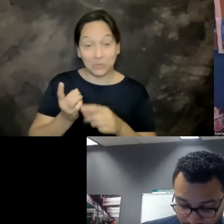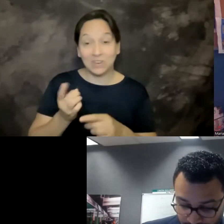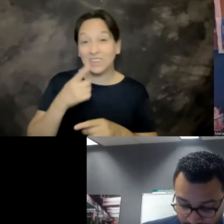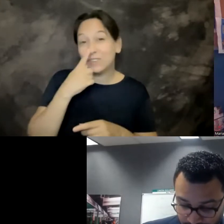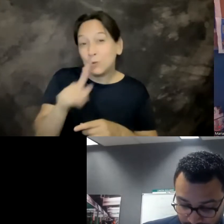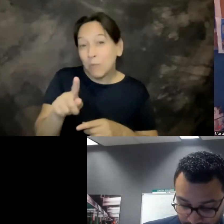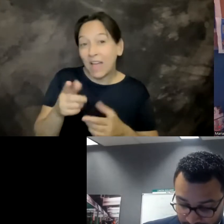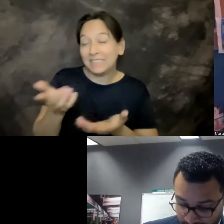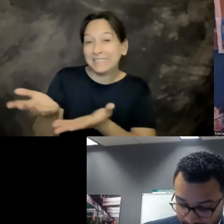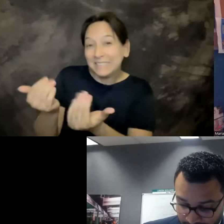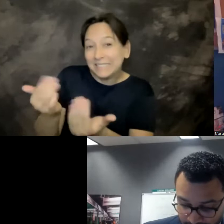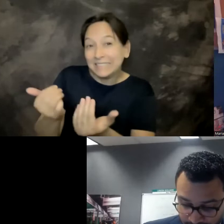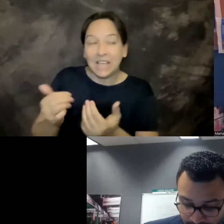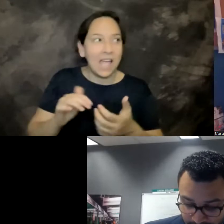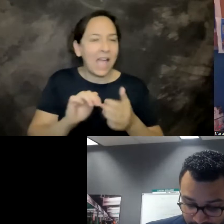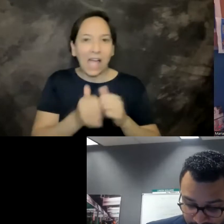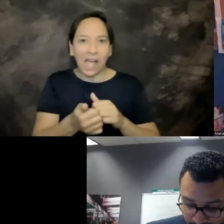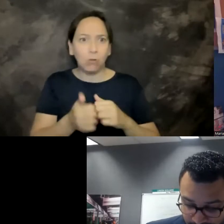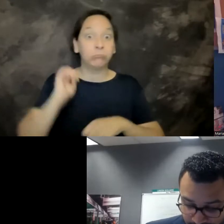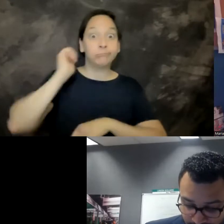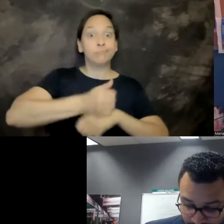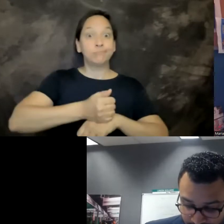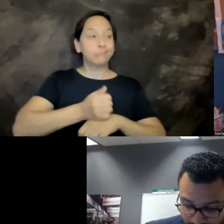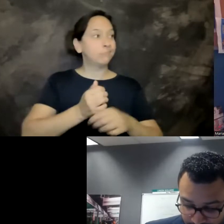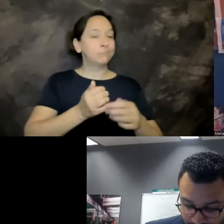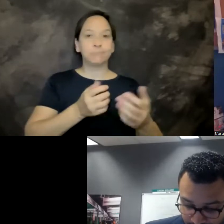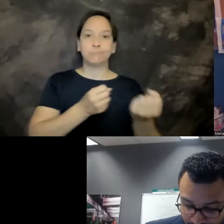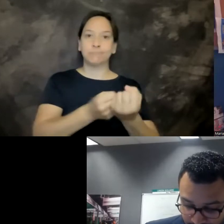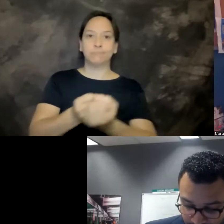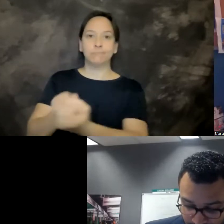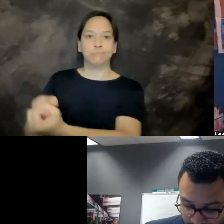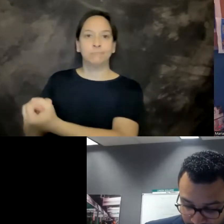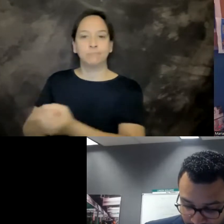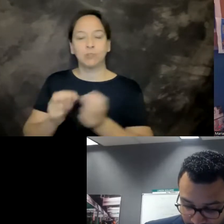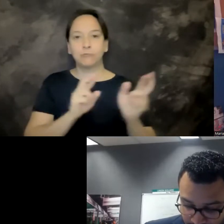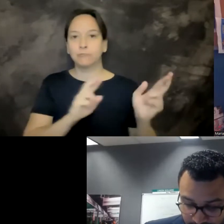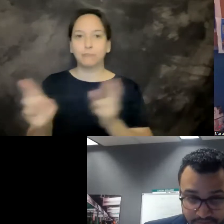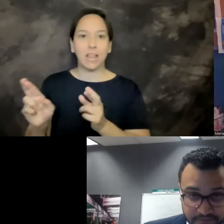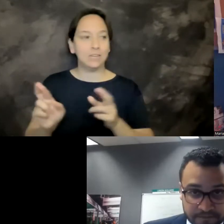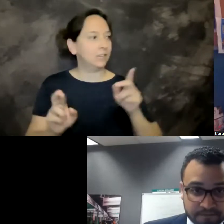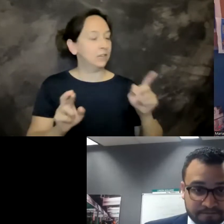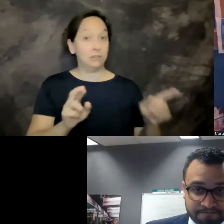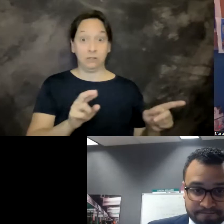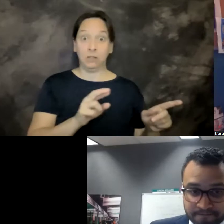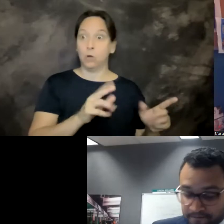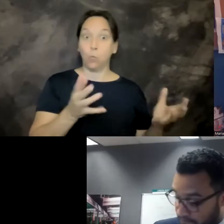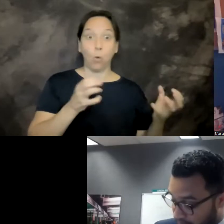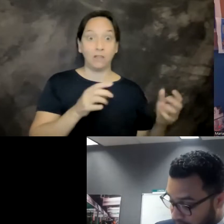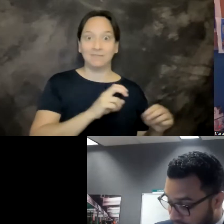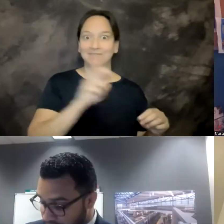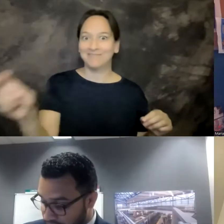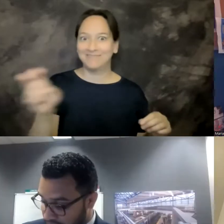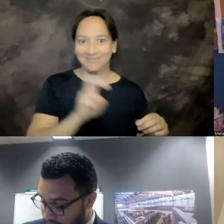city we are focusing on to ensure that we're helping our residents get to point A to B, C, and D?